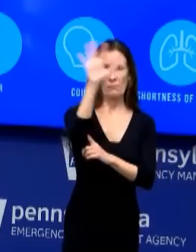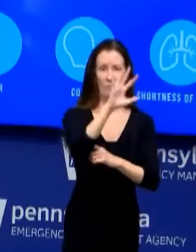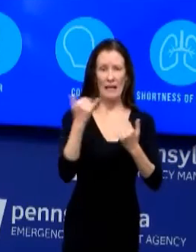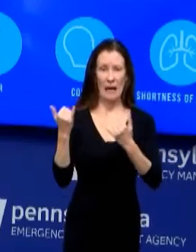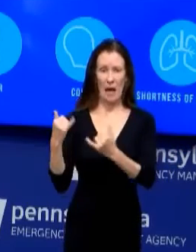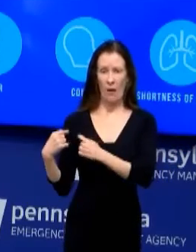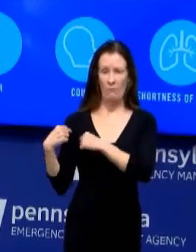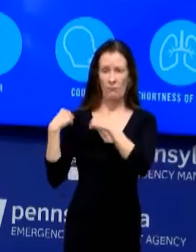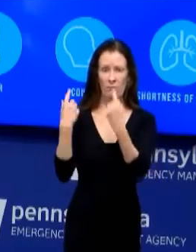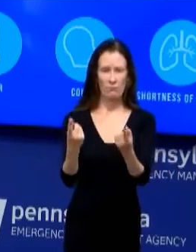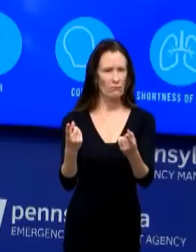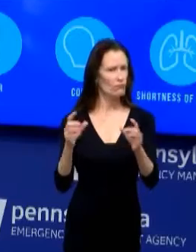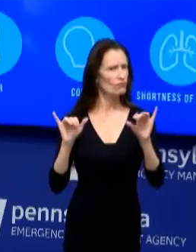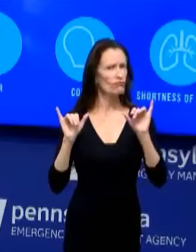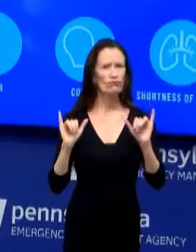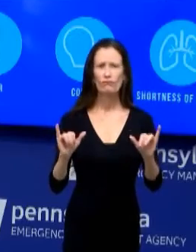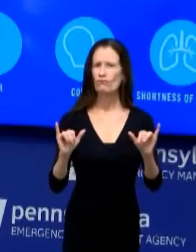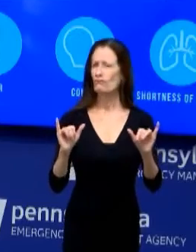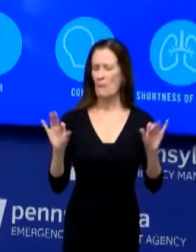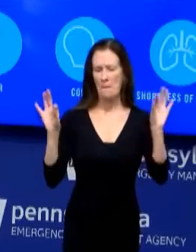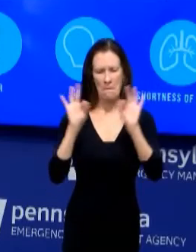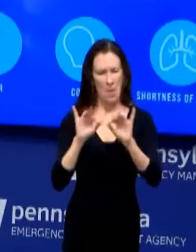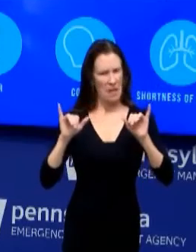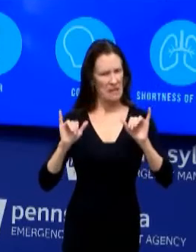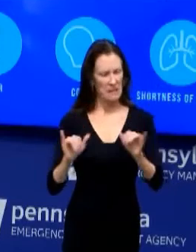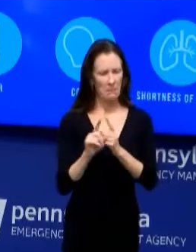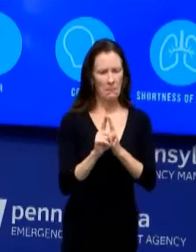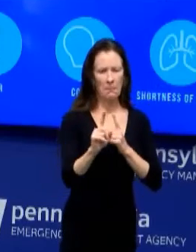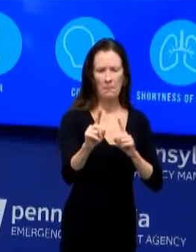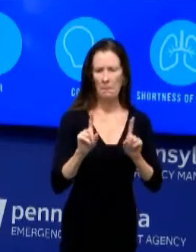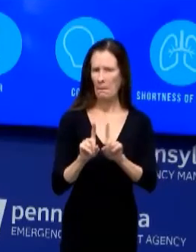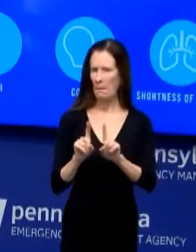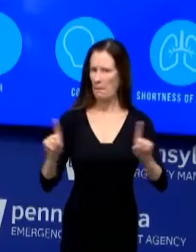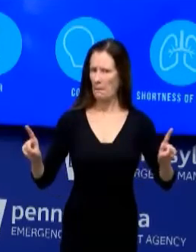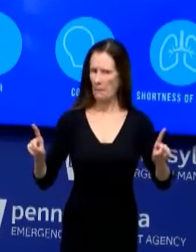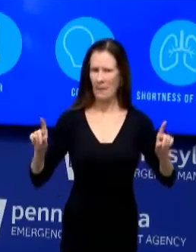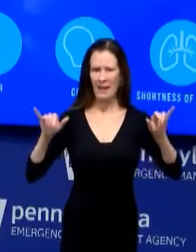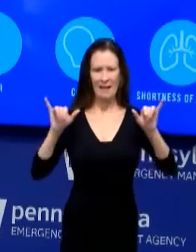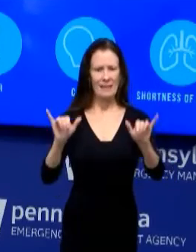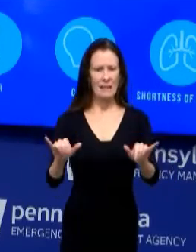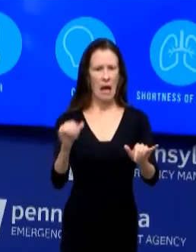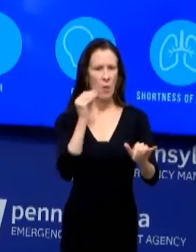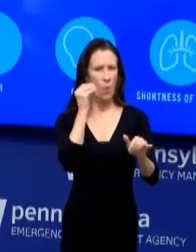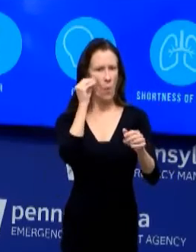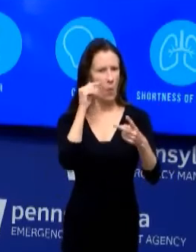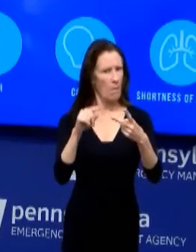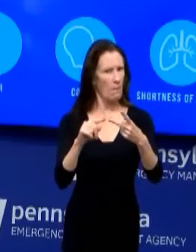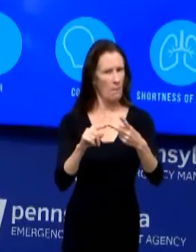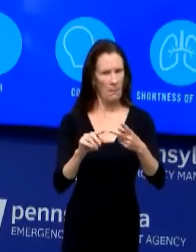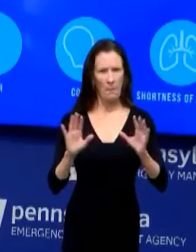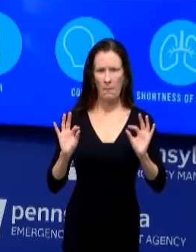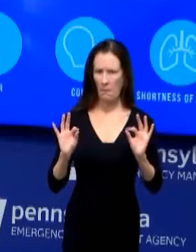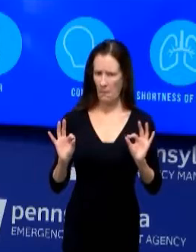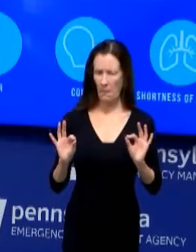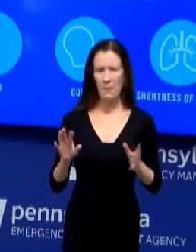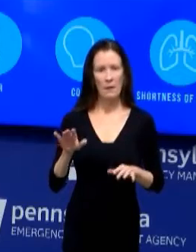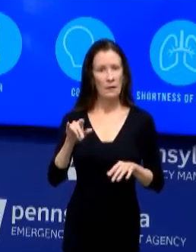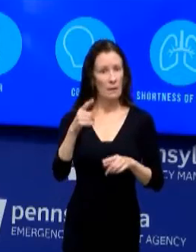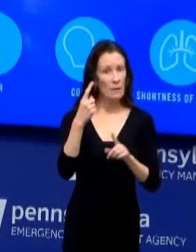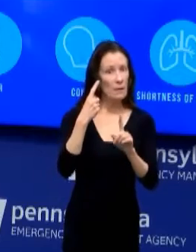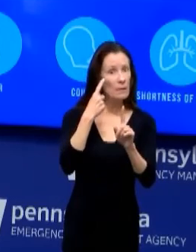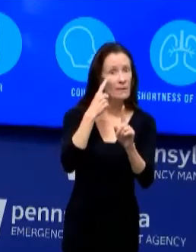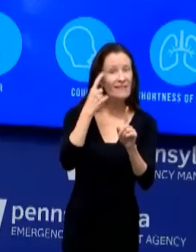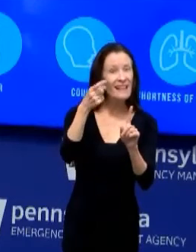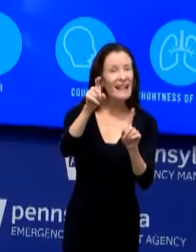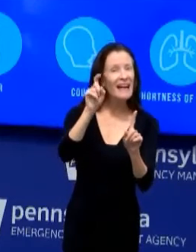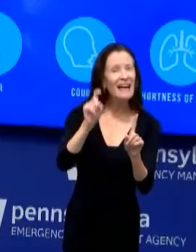the right thing is for people to stay home unless an activity is life-sustaining, such as getting food